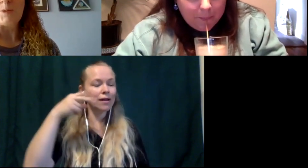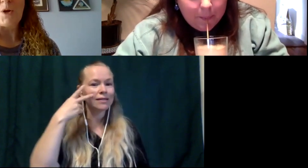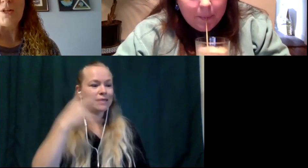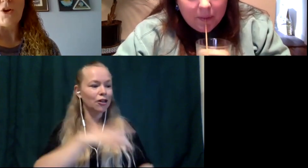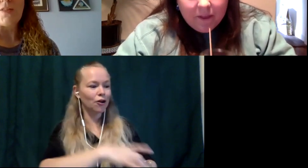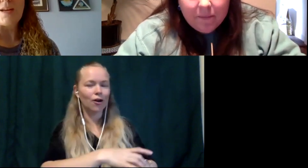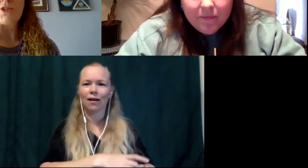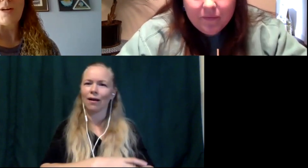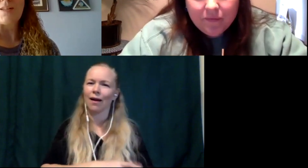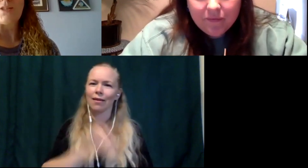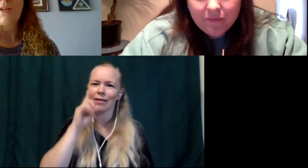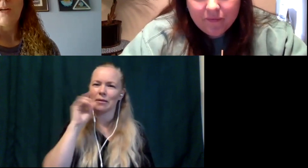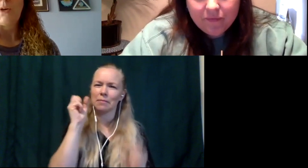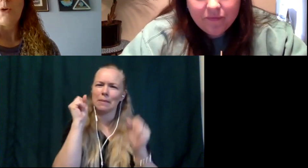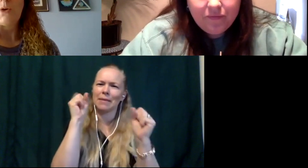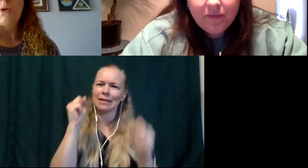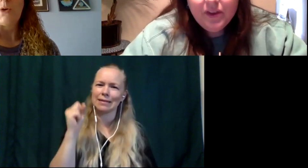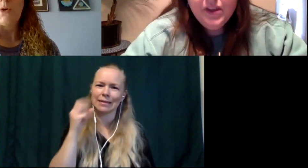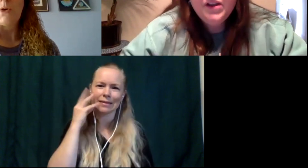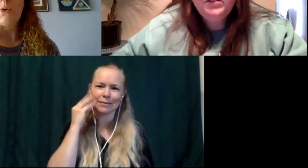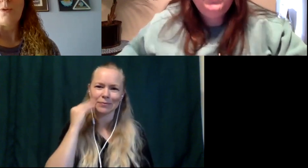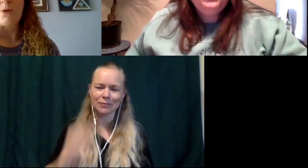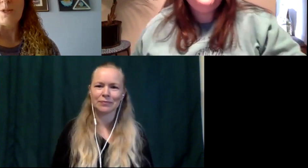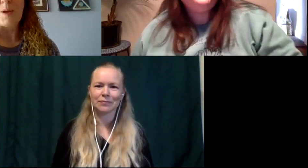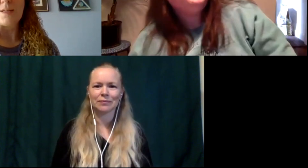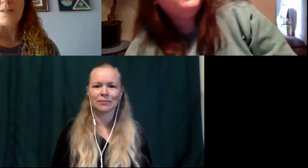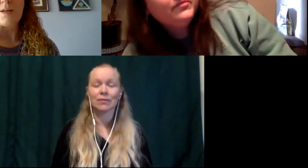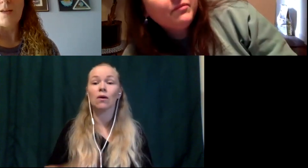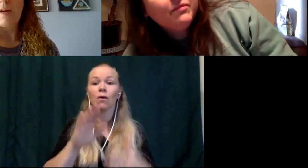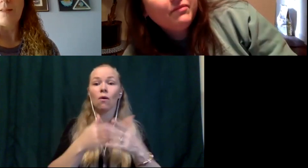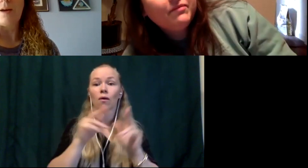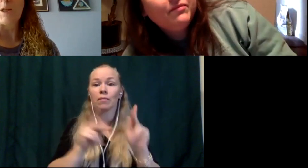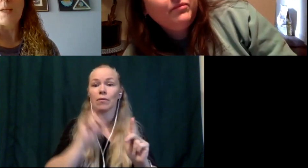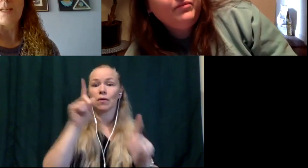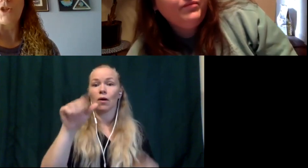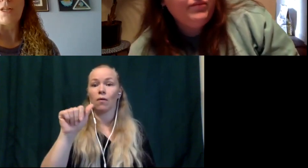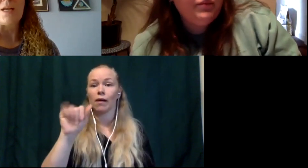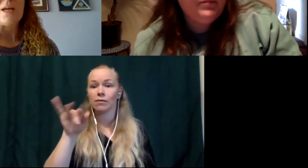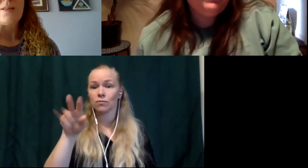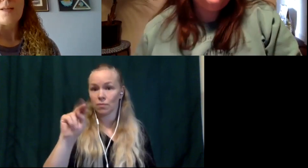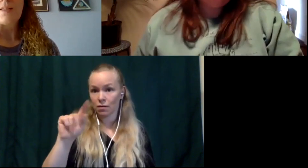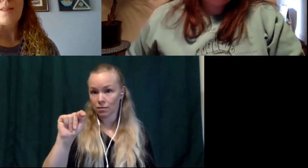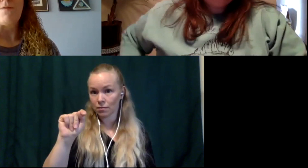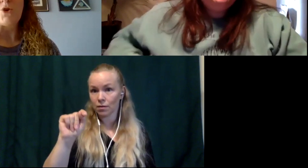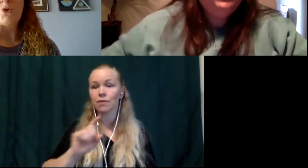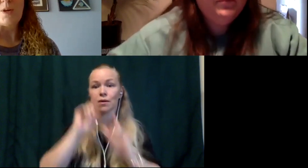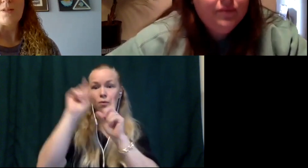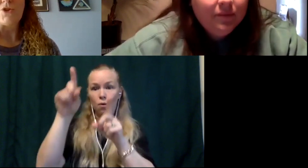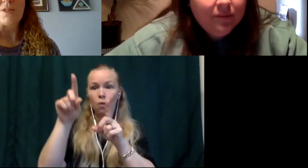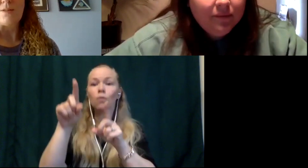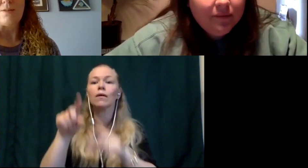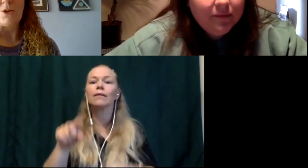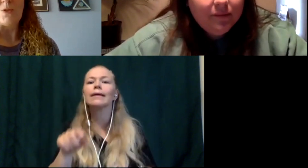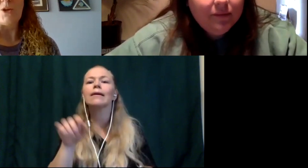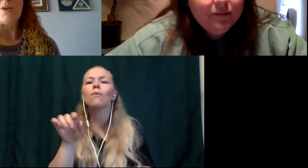amazing experience. All the astronauts who go to space, even on the space station, they say the view is